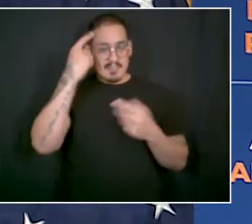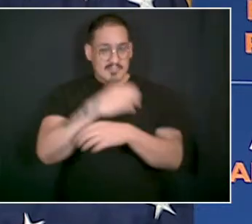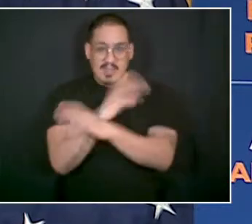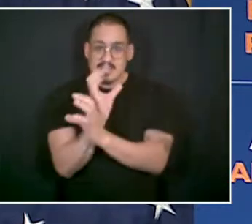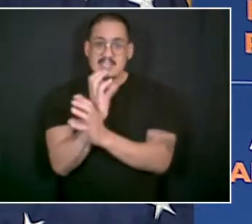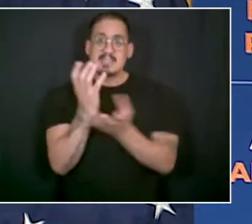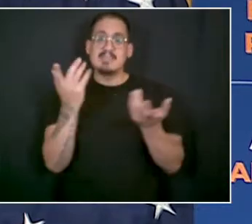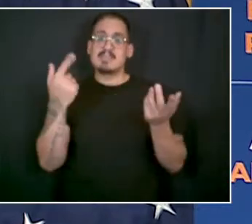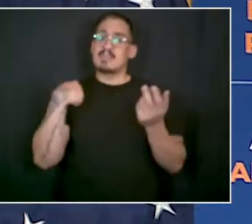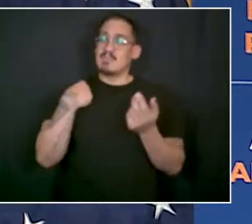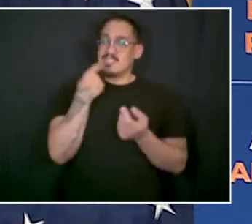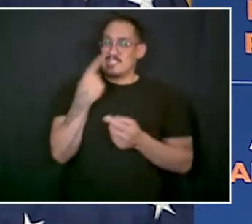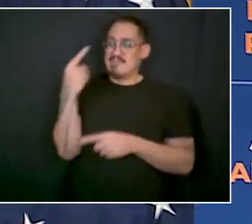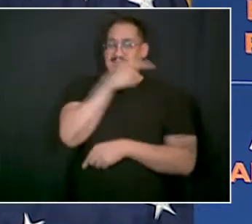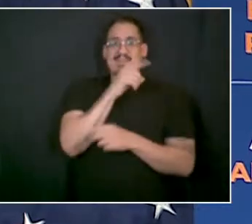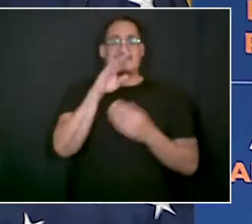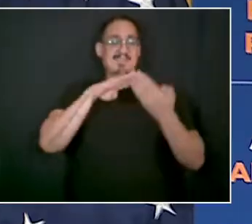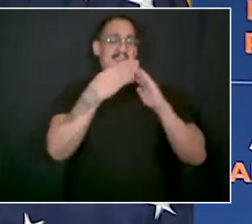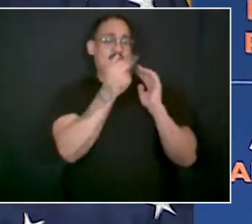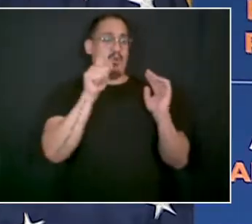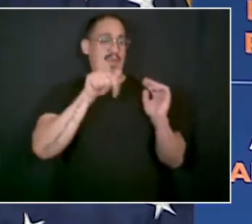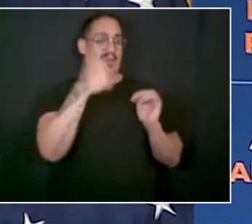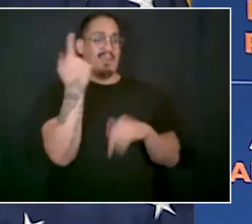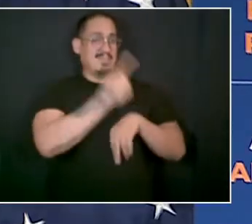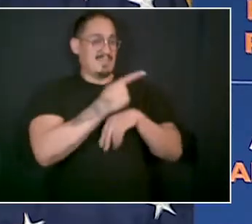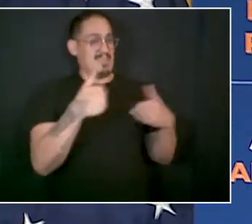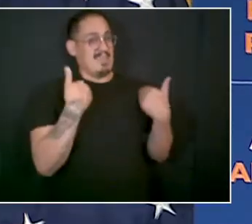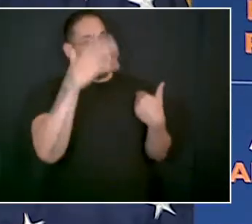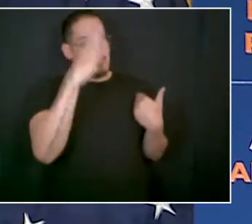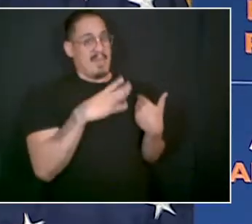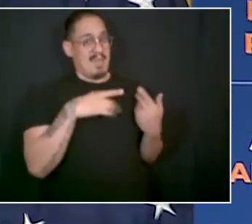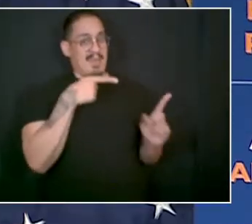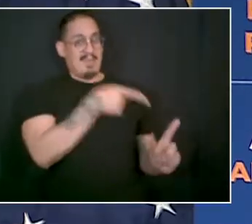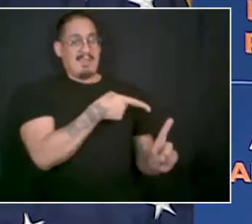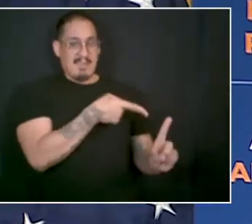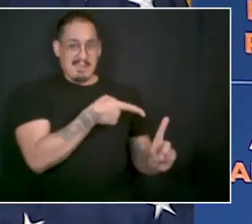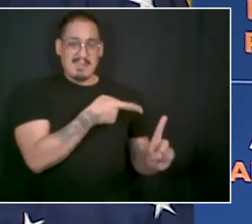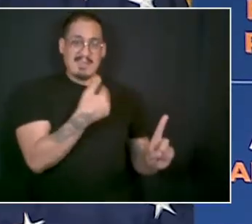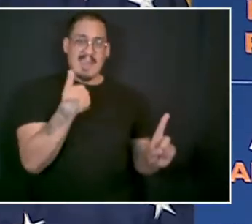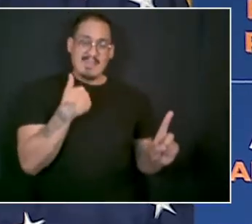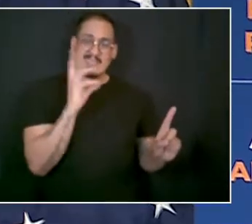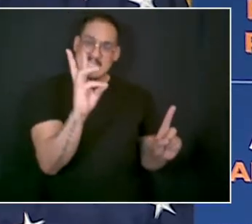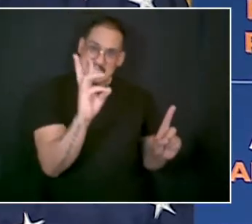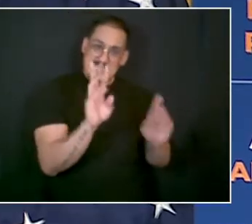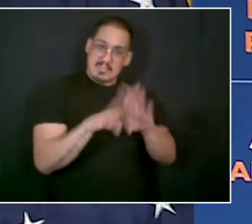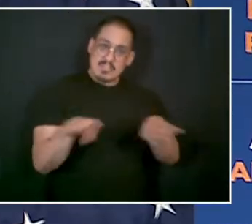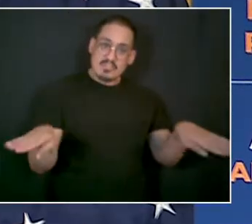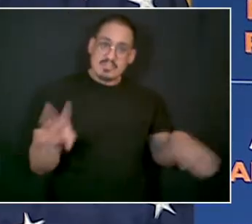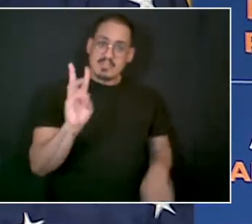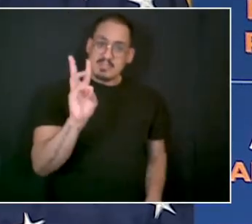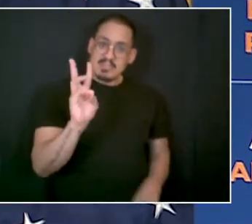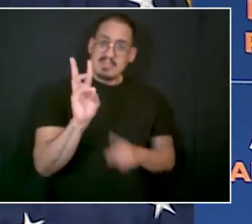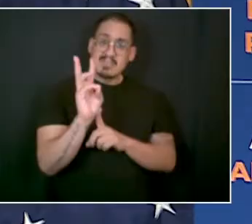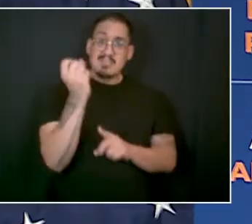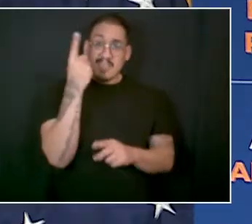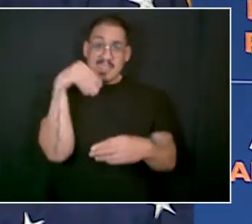hall the other day, man, this young man had 6 children. He was in a homeless